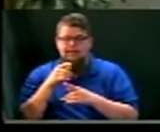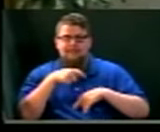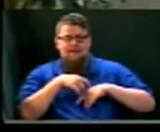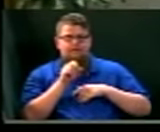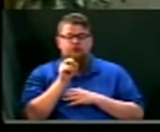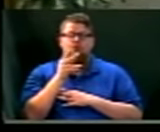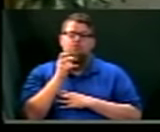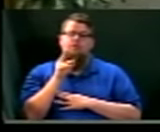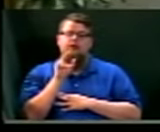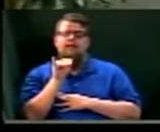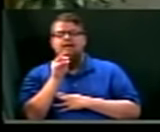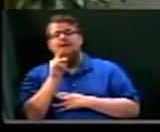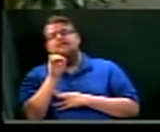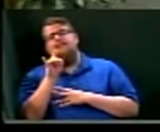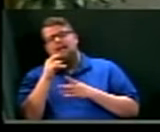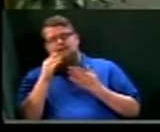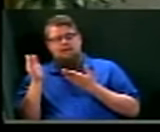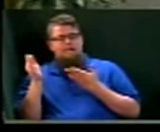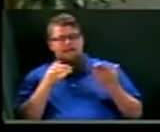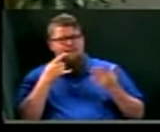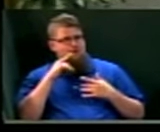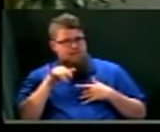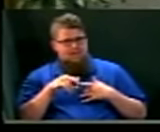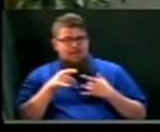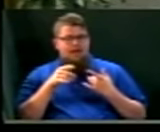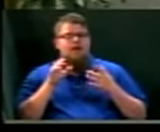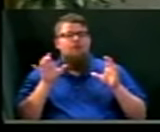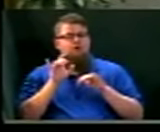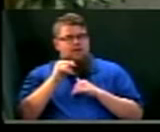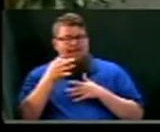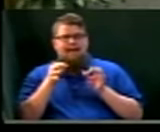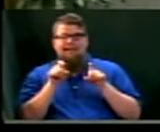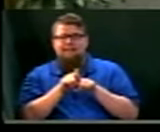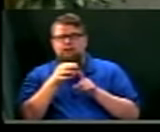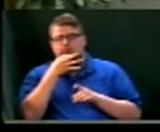to get it together and do it as soon as possible after that.